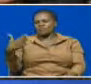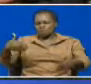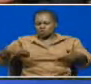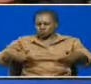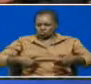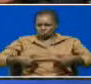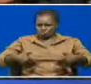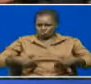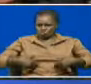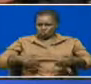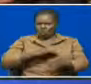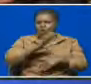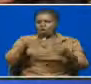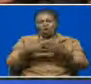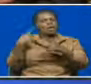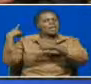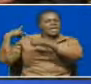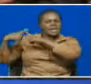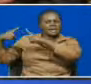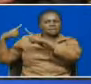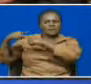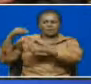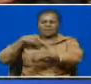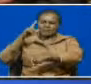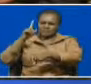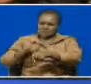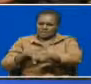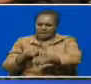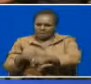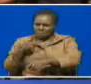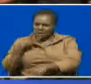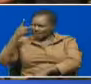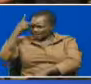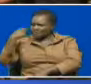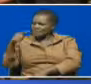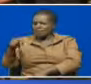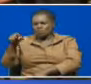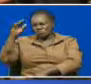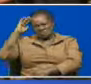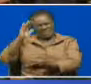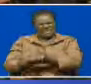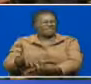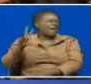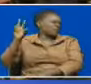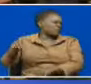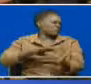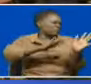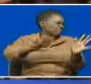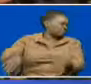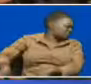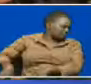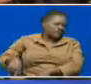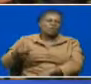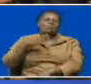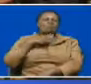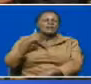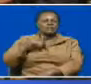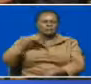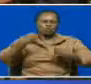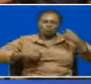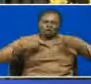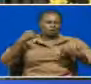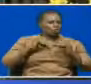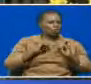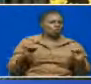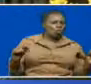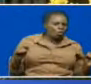teenagers, and we've all been there. When your parent tells you something, you believe, no, they just don't want me to be having